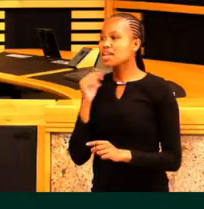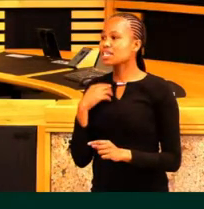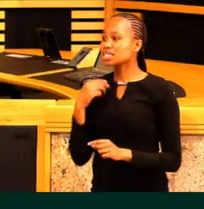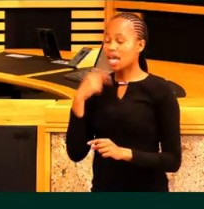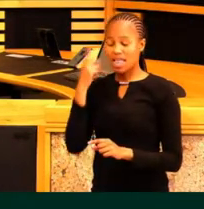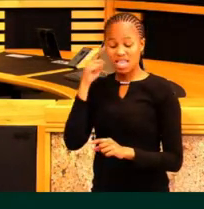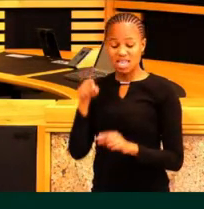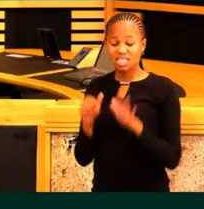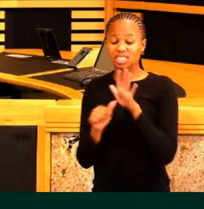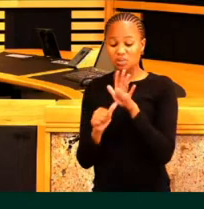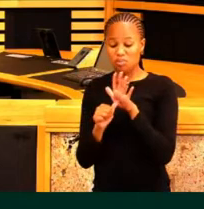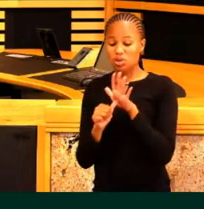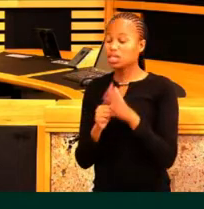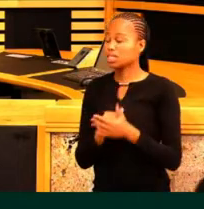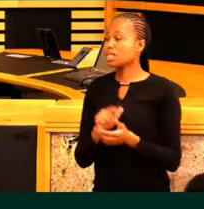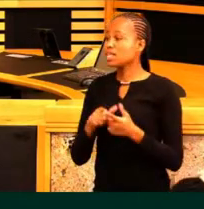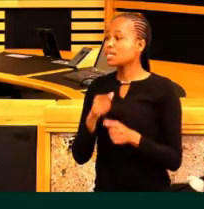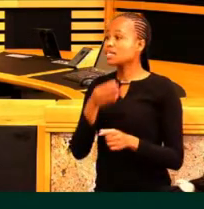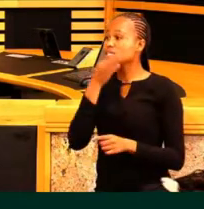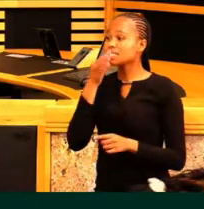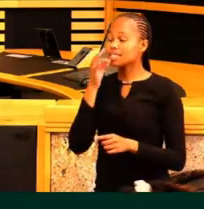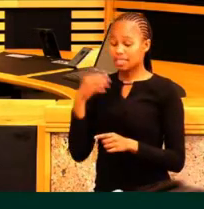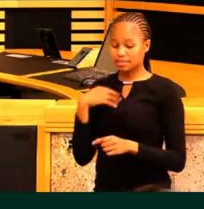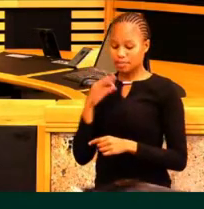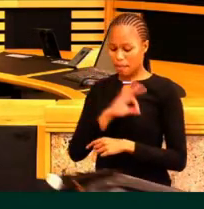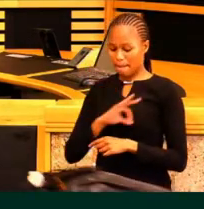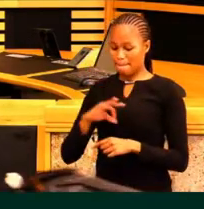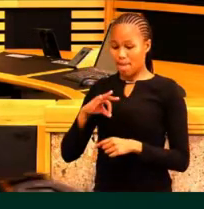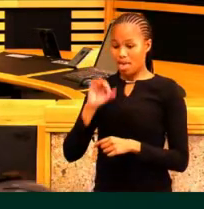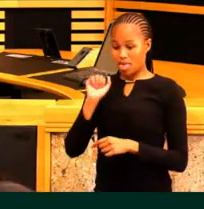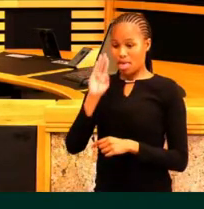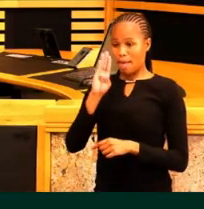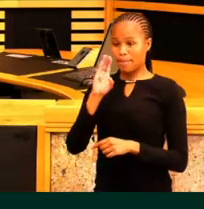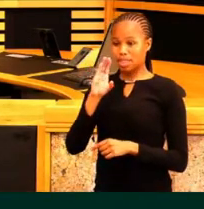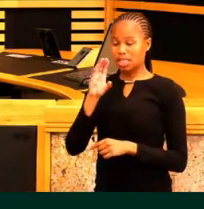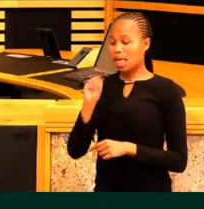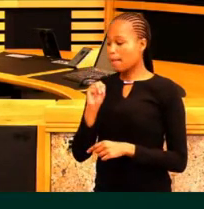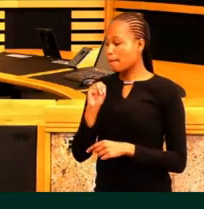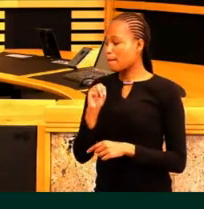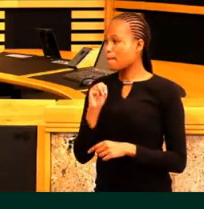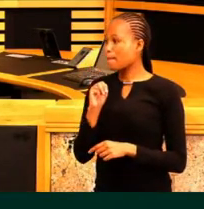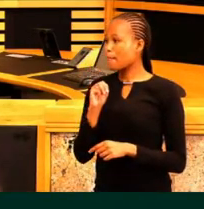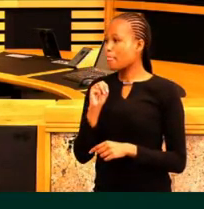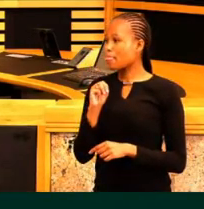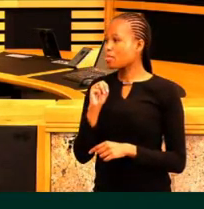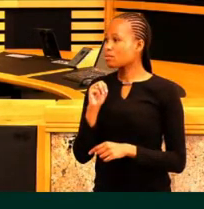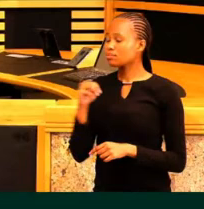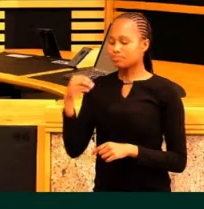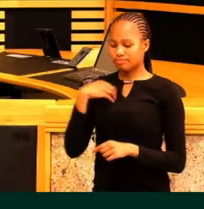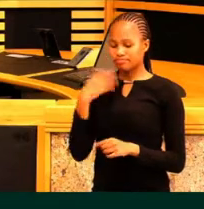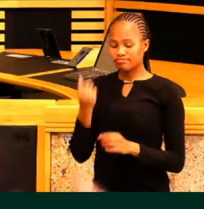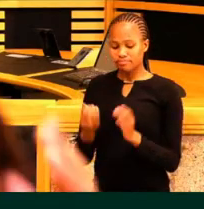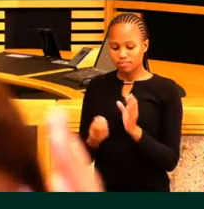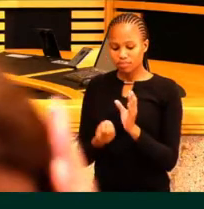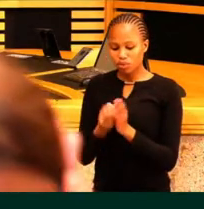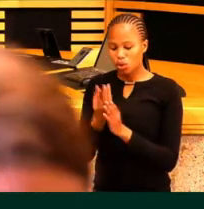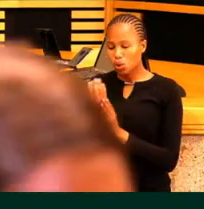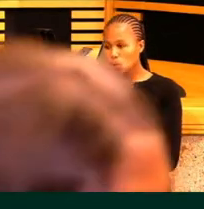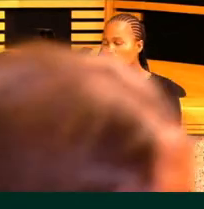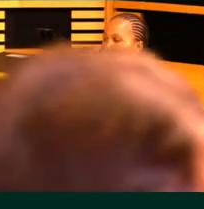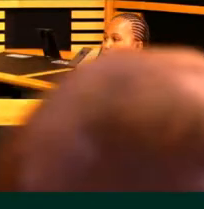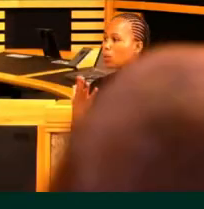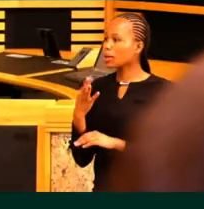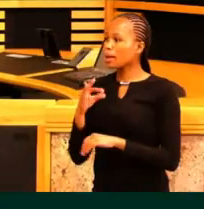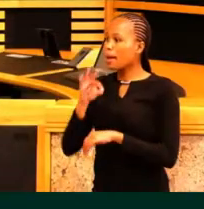to me with the mayor of Buffalo City we have been growing a plant as